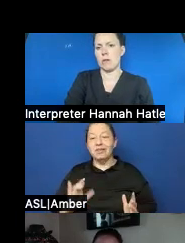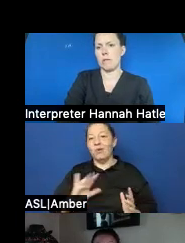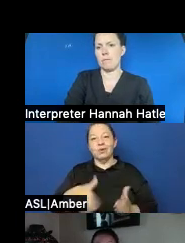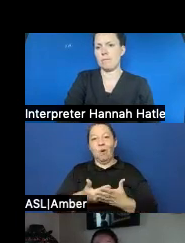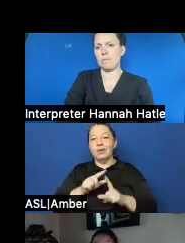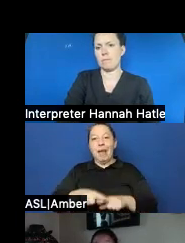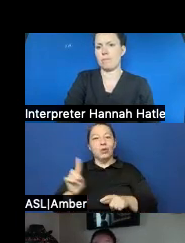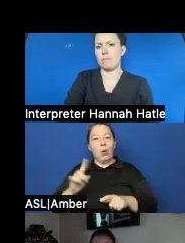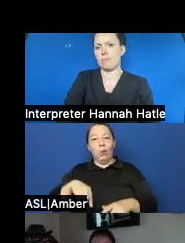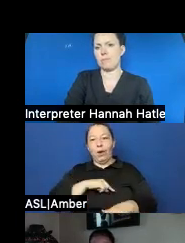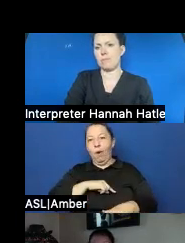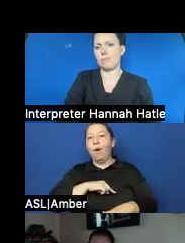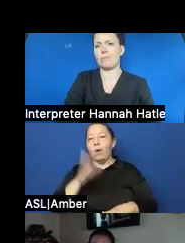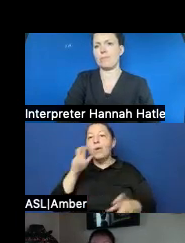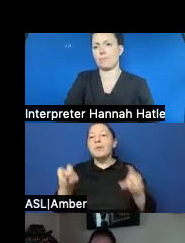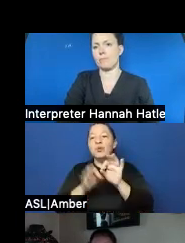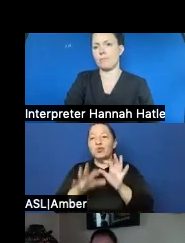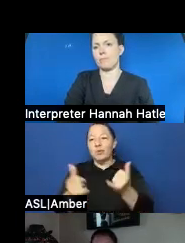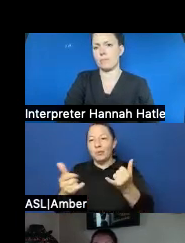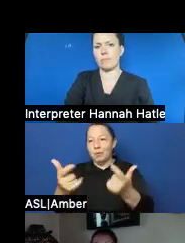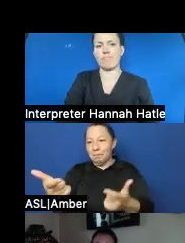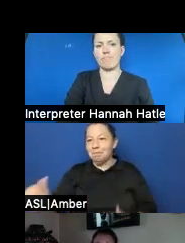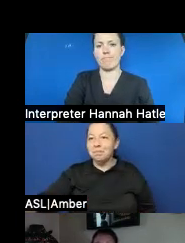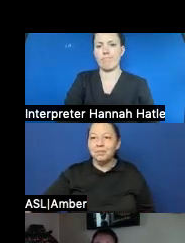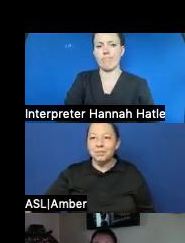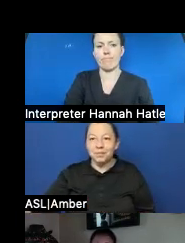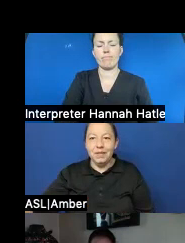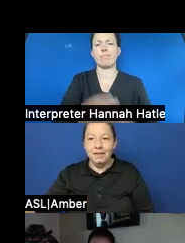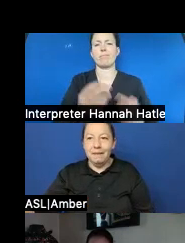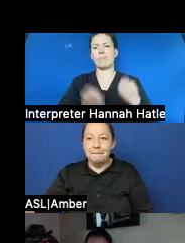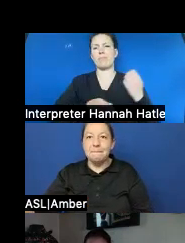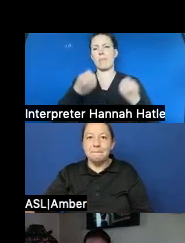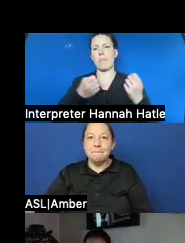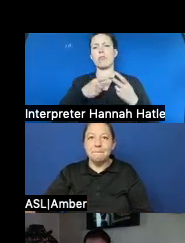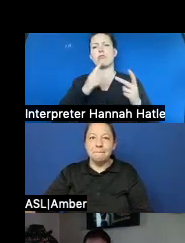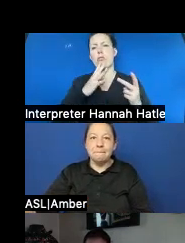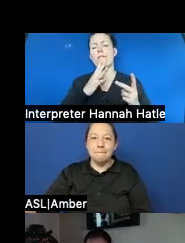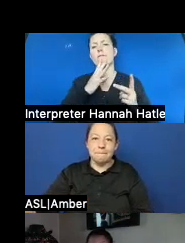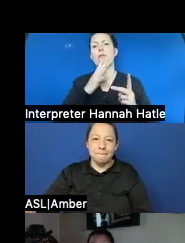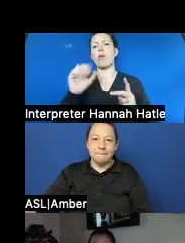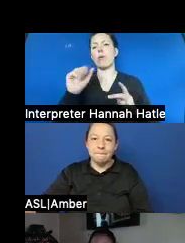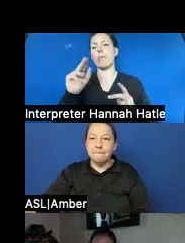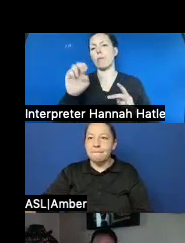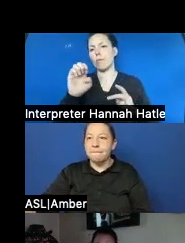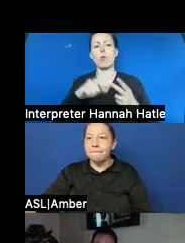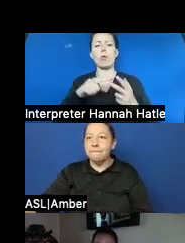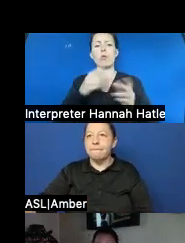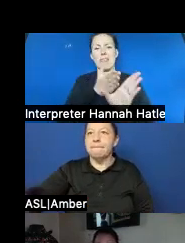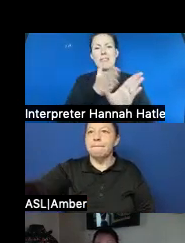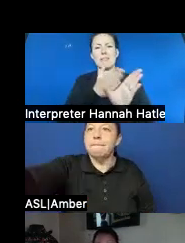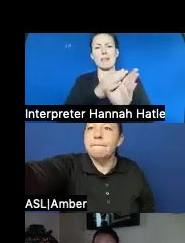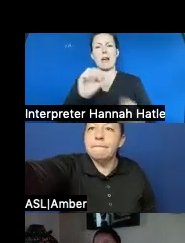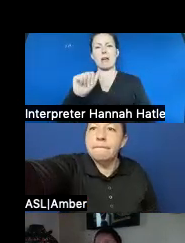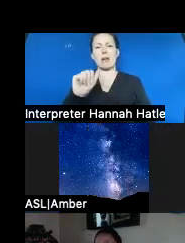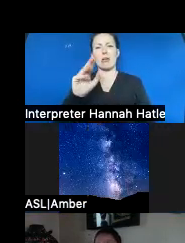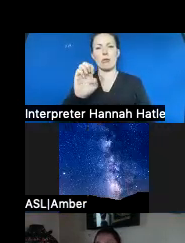are. The emotional and verbal abuse is constant. Also the emotional, psychological abuse, that intersection right